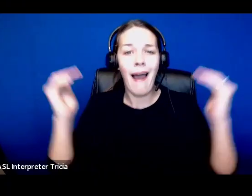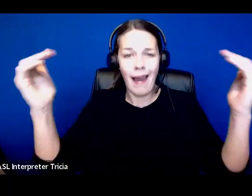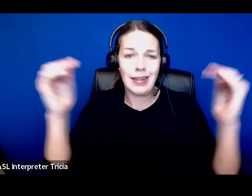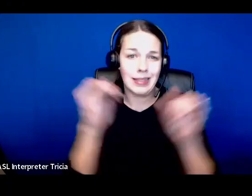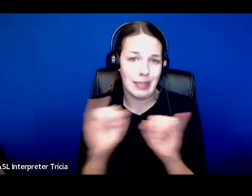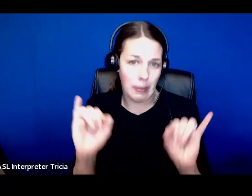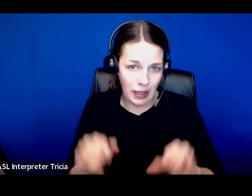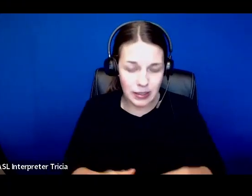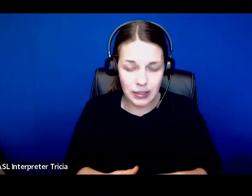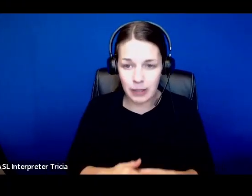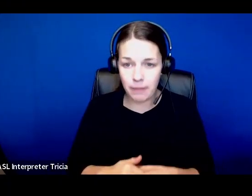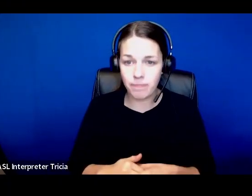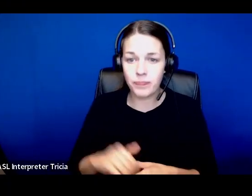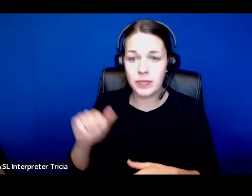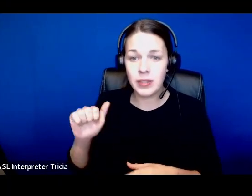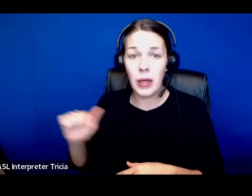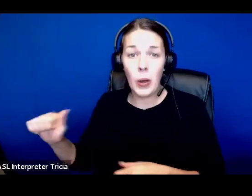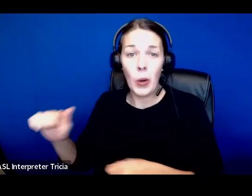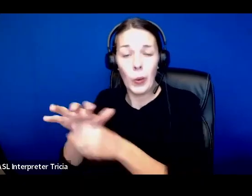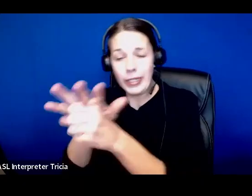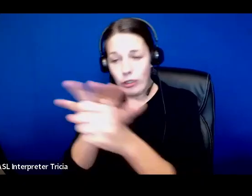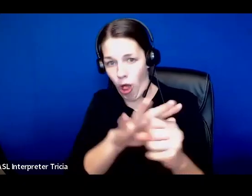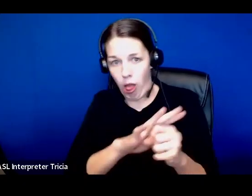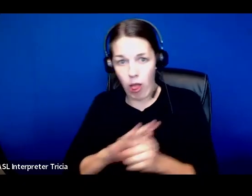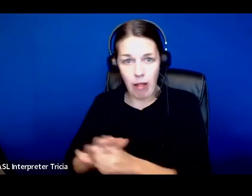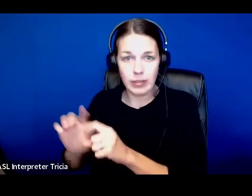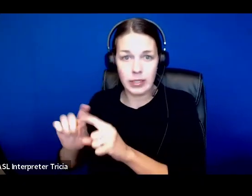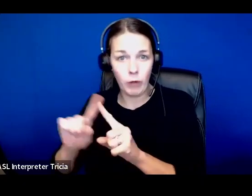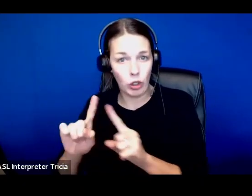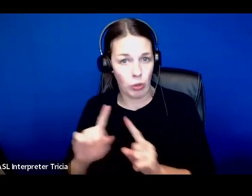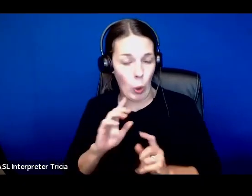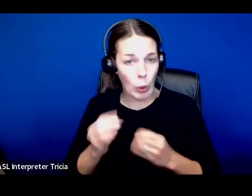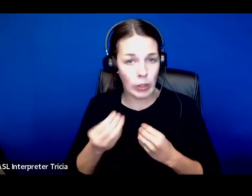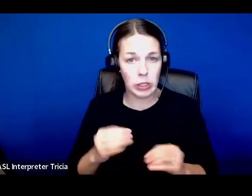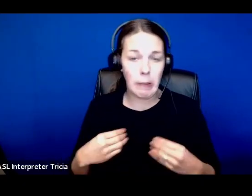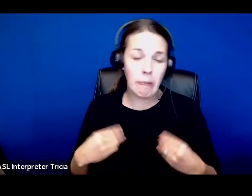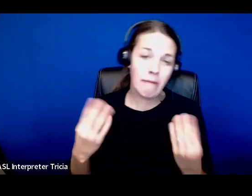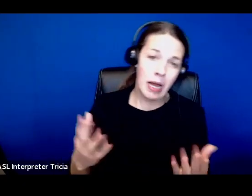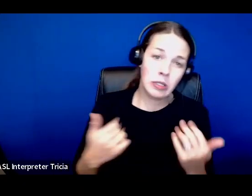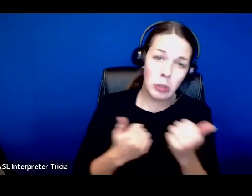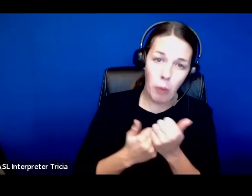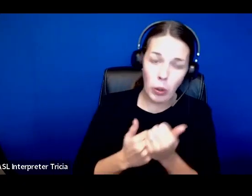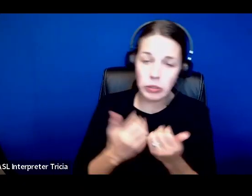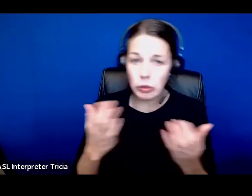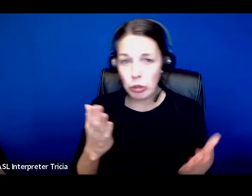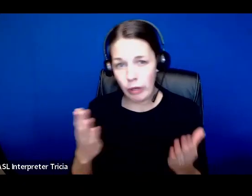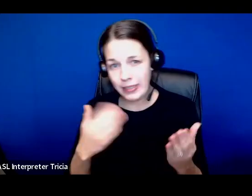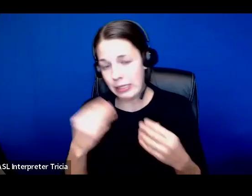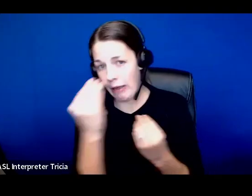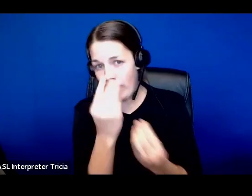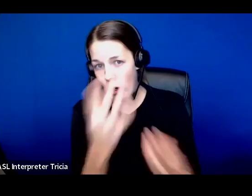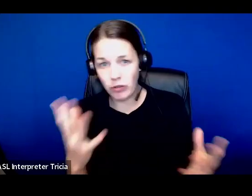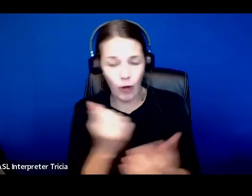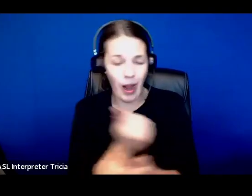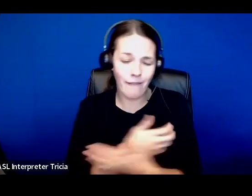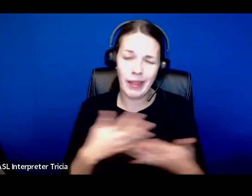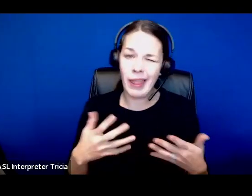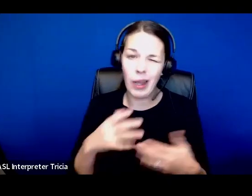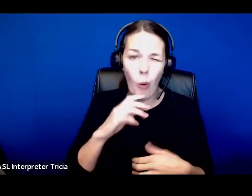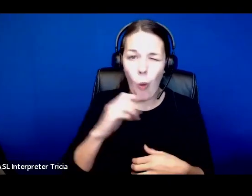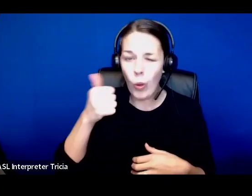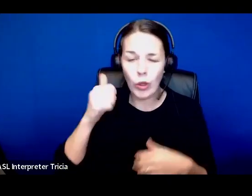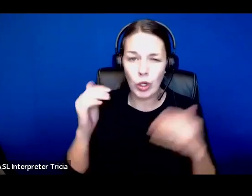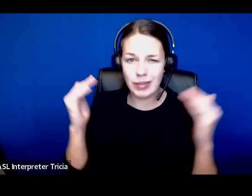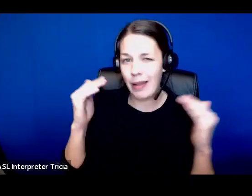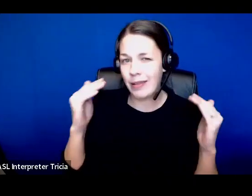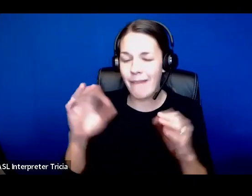agencies on aging are regional organizations that provide supports and services and information for just about everything that older adults could